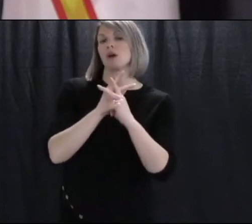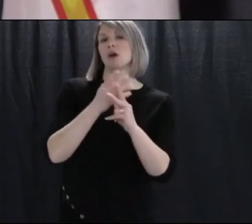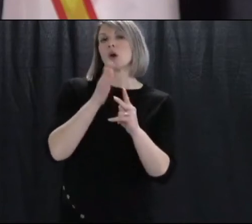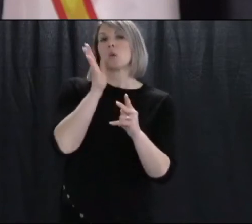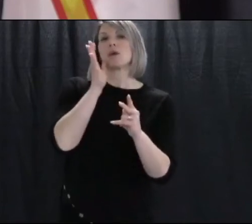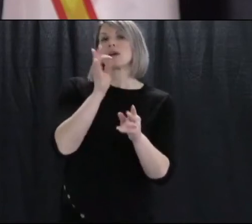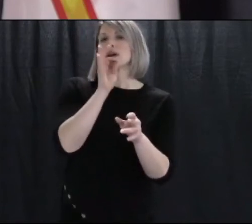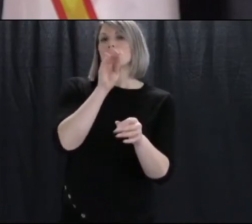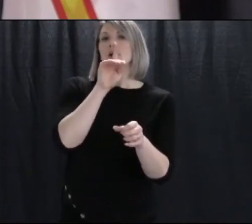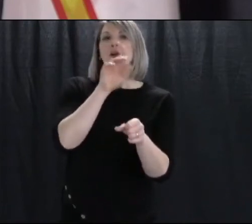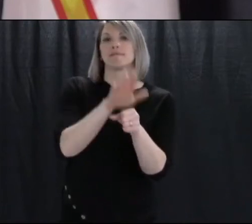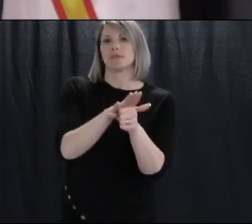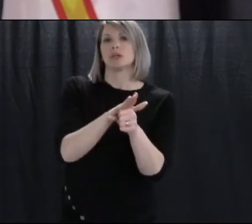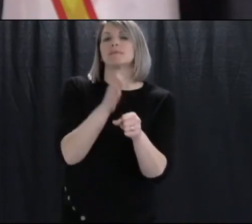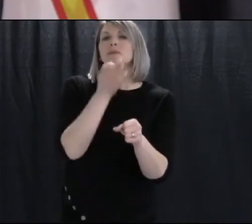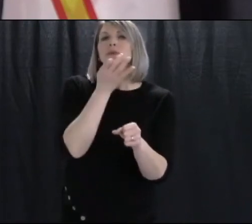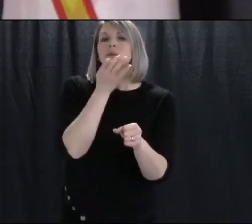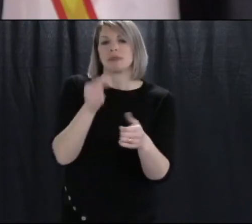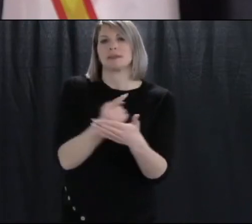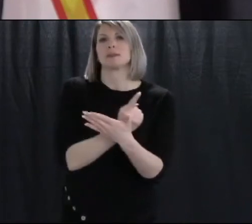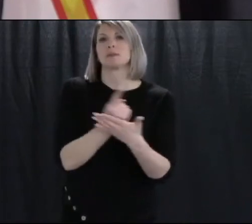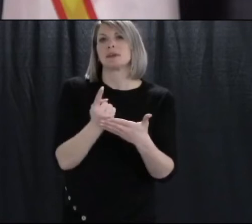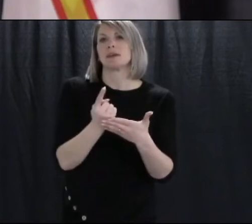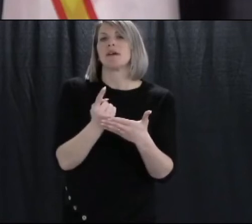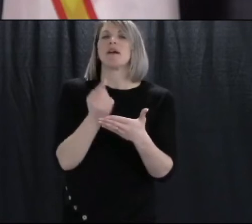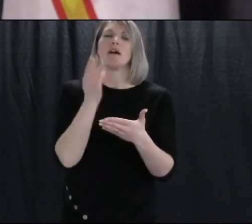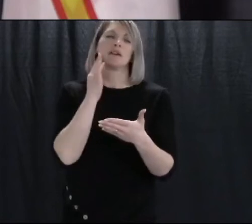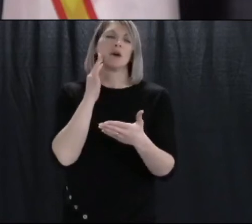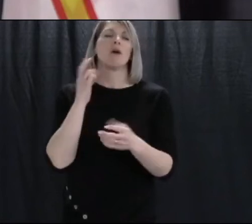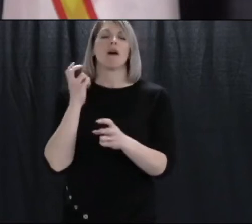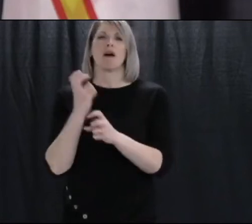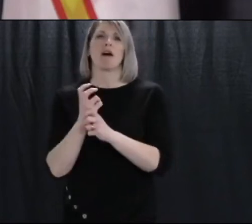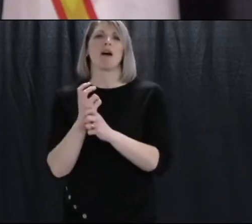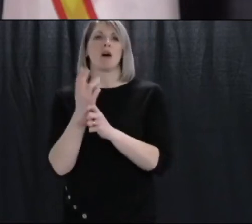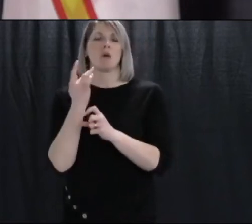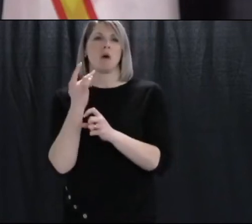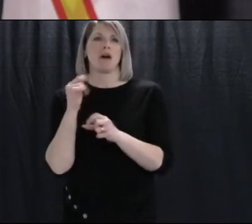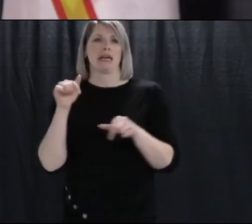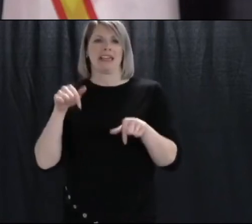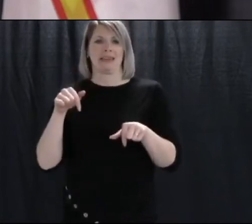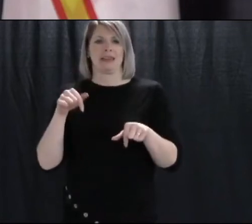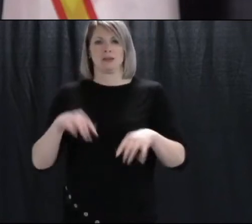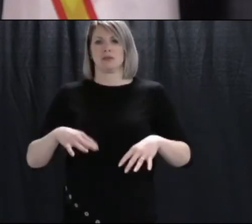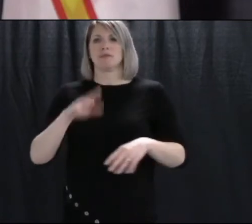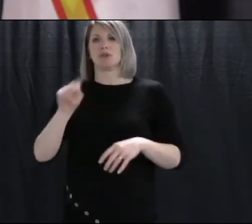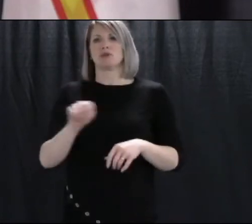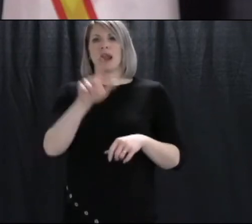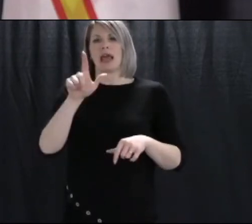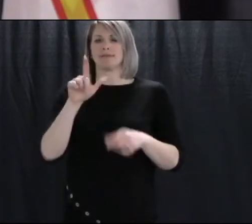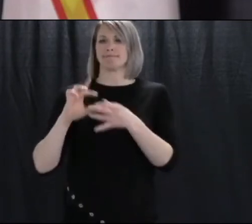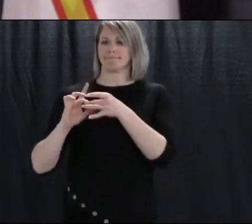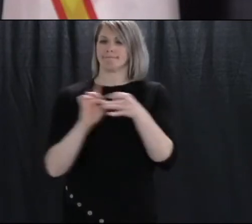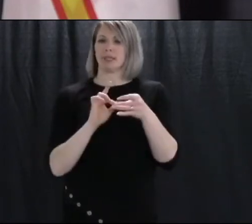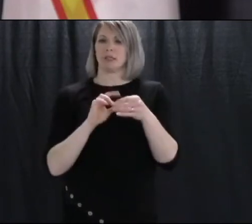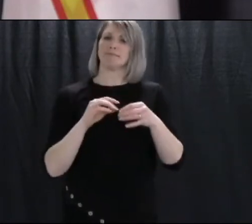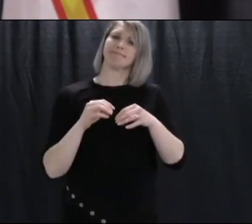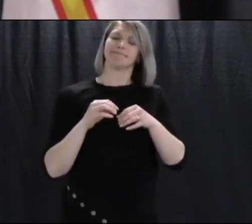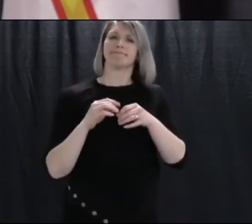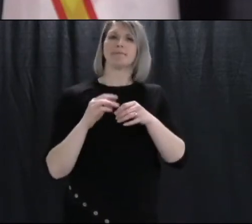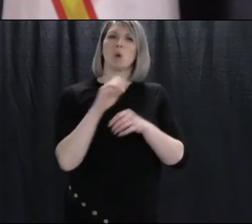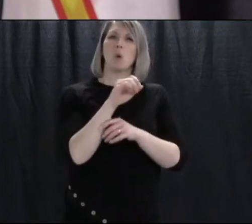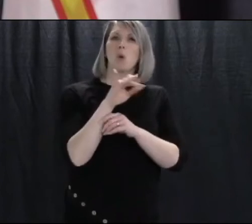Newfoundland and Labrador, by the way, but any province that's connected to natural resource development as we are. We know what's happening